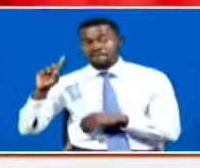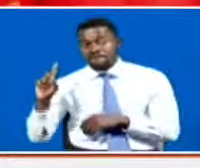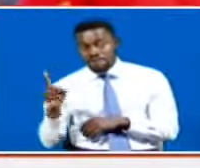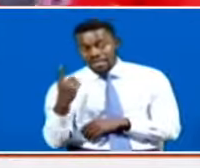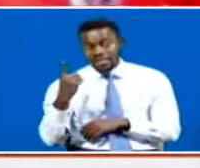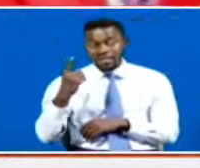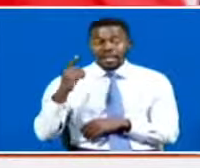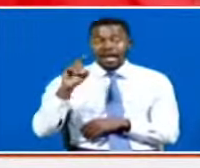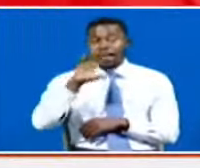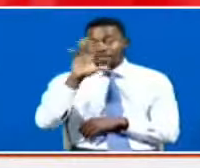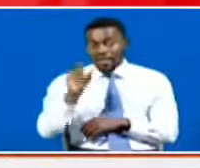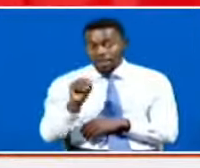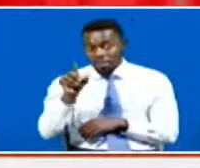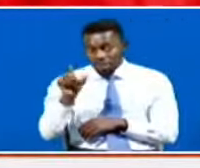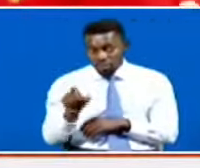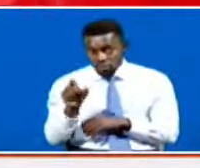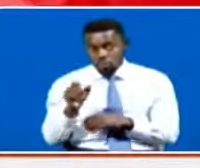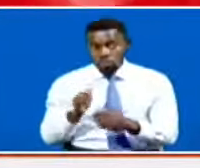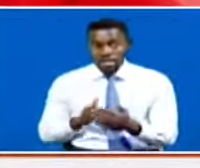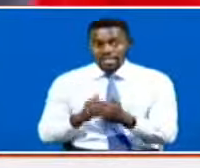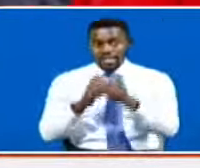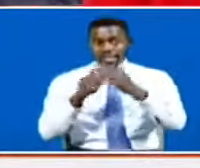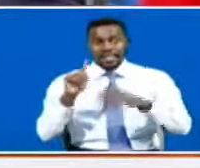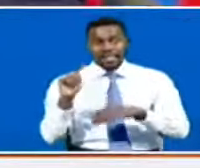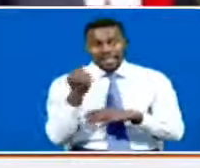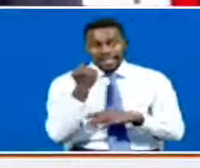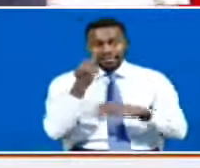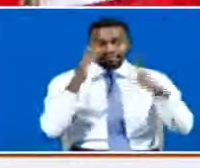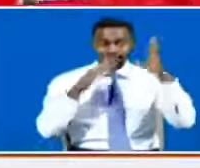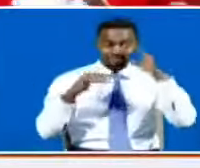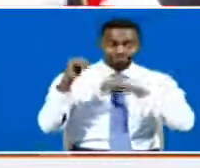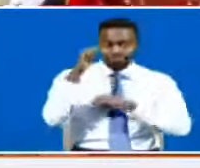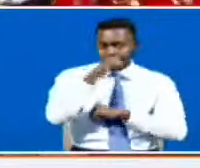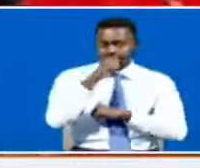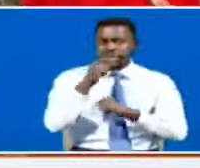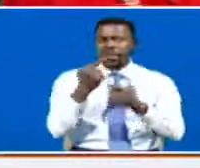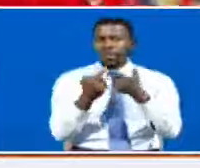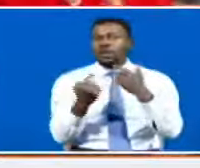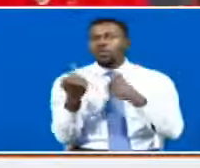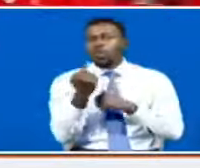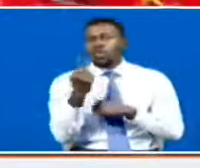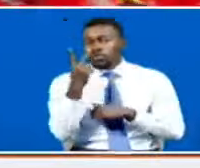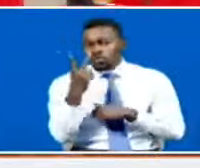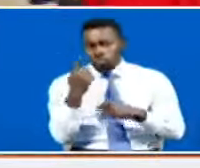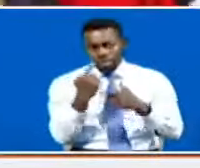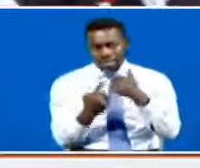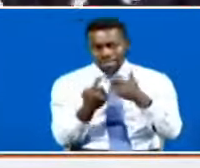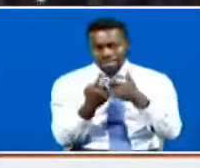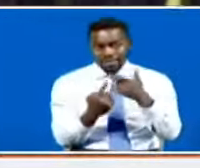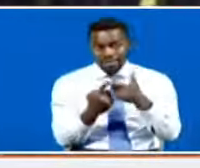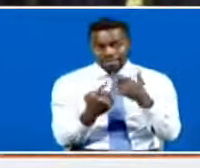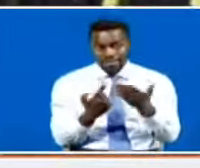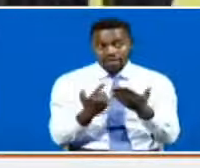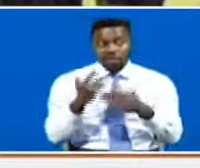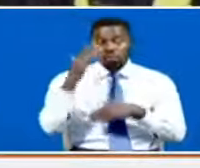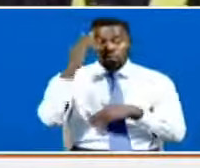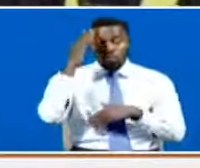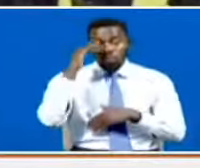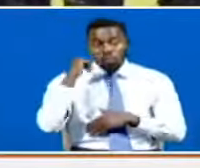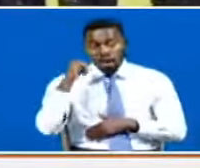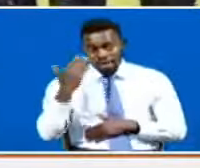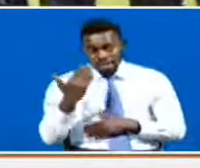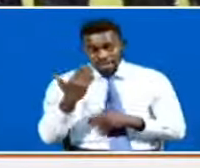head the Kenyan military. His reign lasted for only 2 years, as it came to an abrupt end following